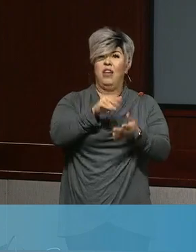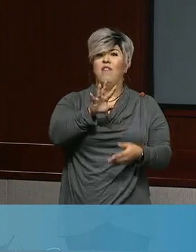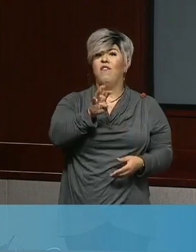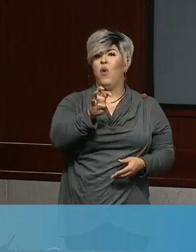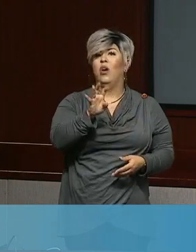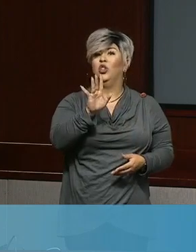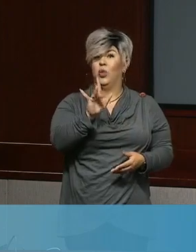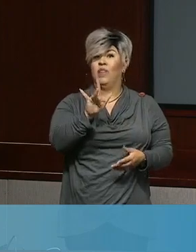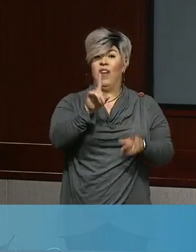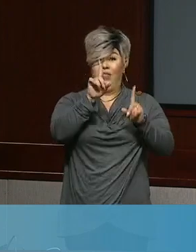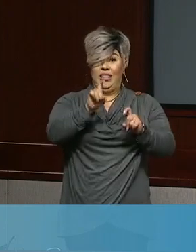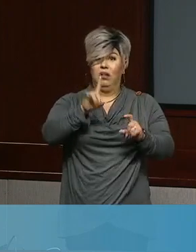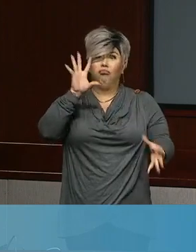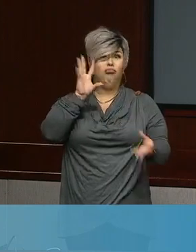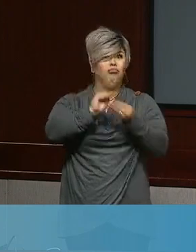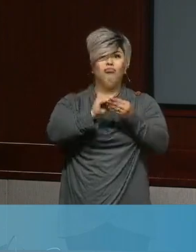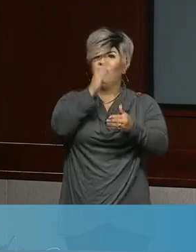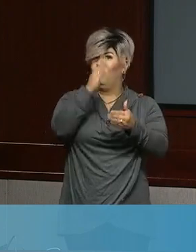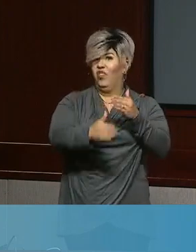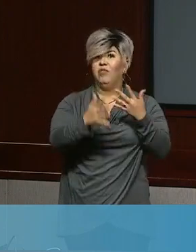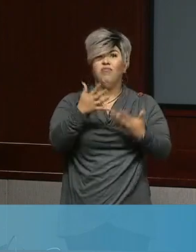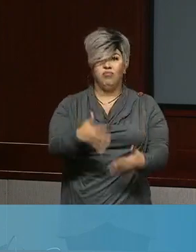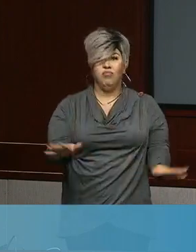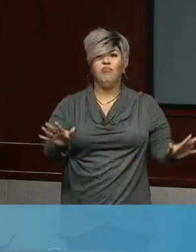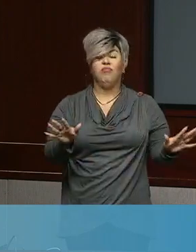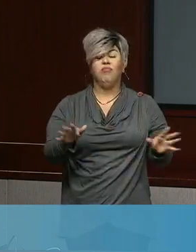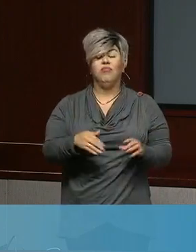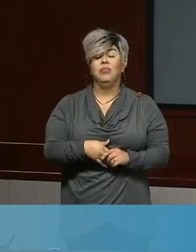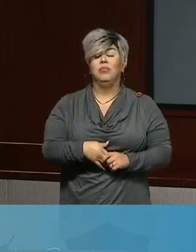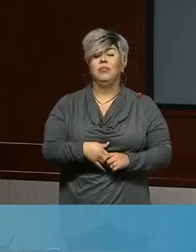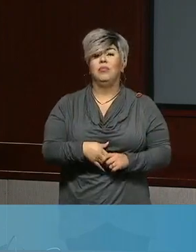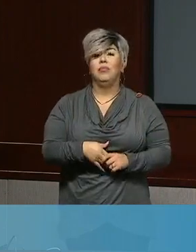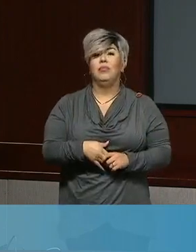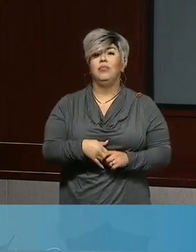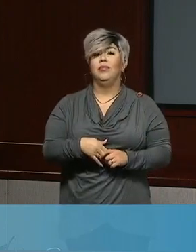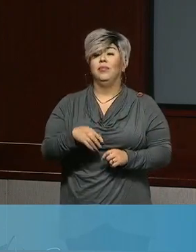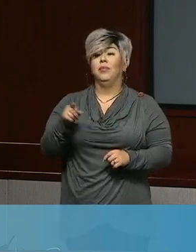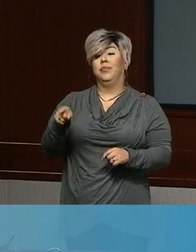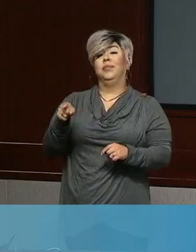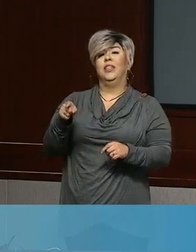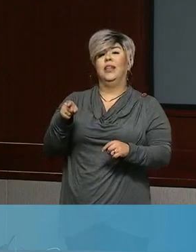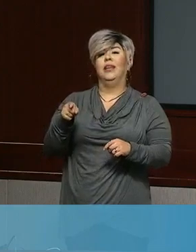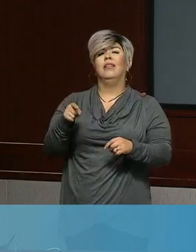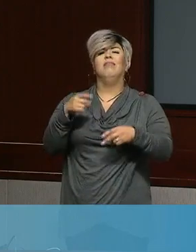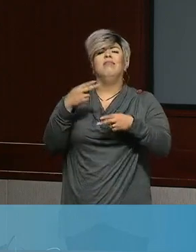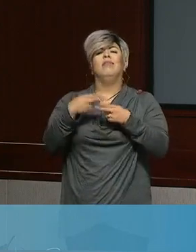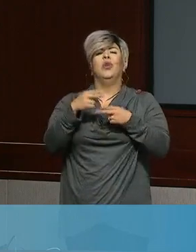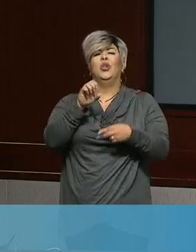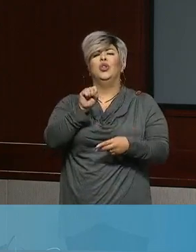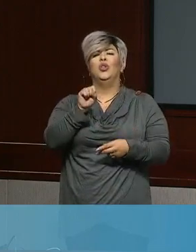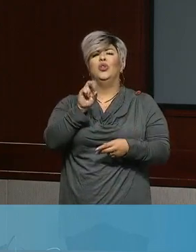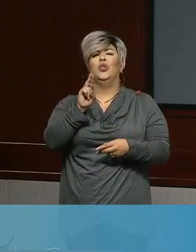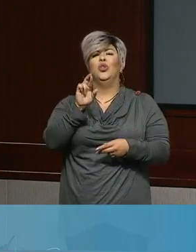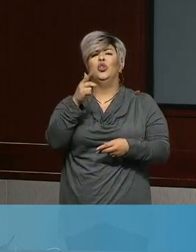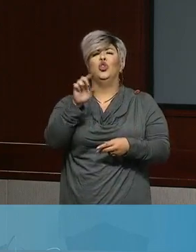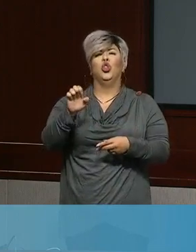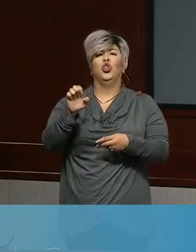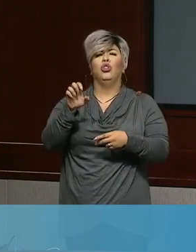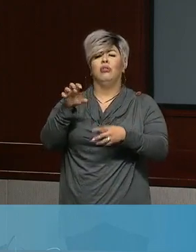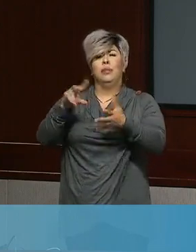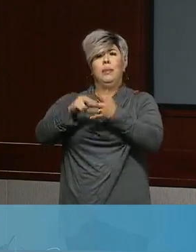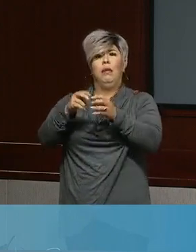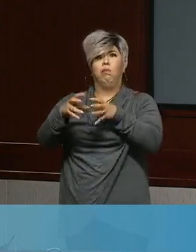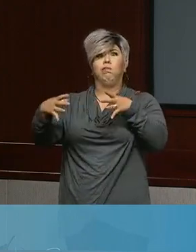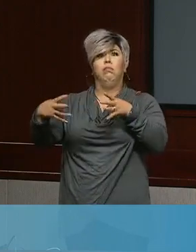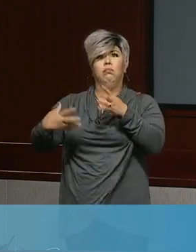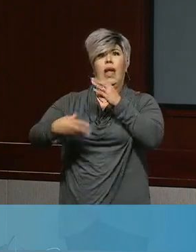35,425 tests completed. And the surge site was opened yesterday with the